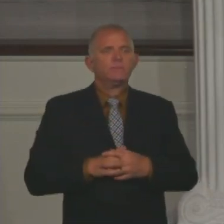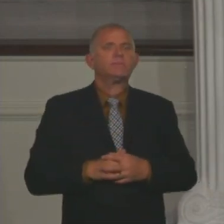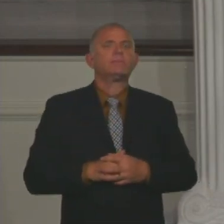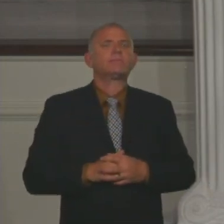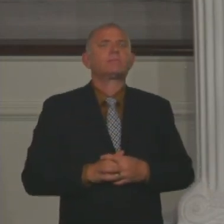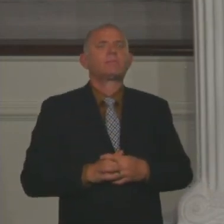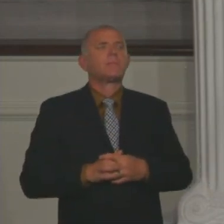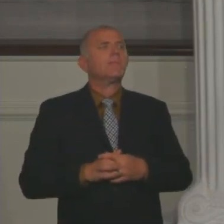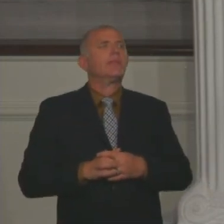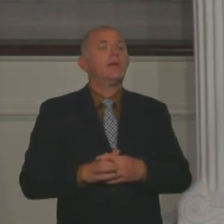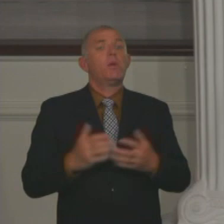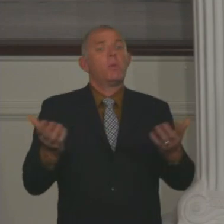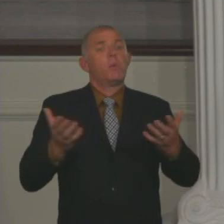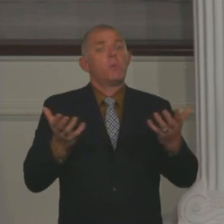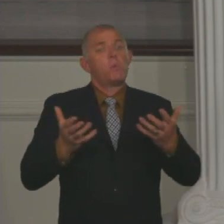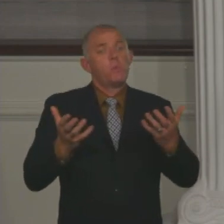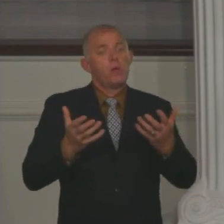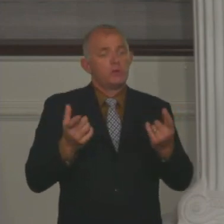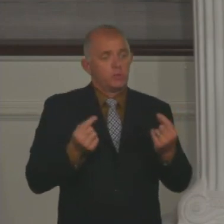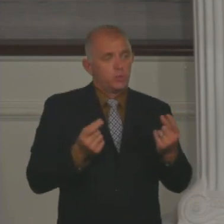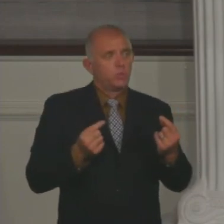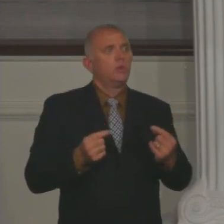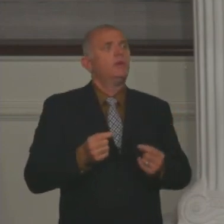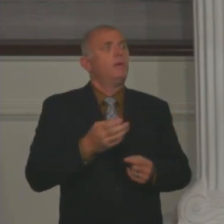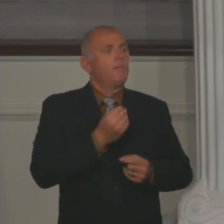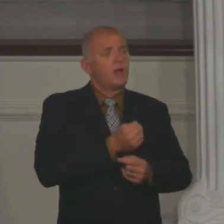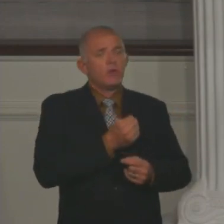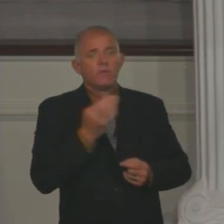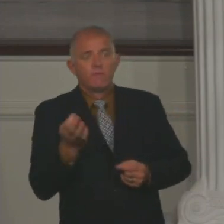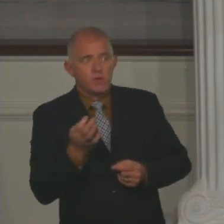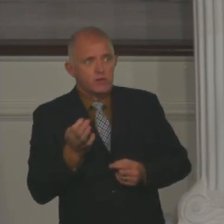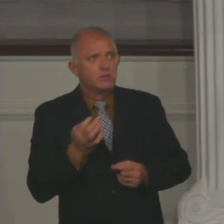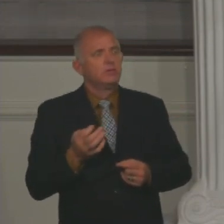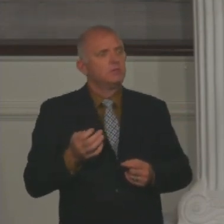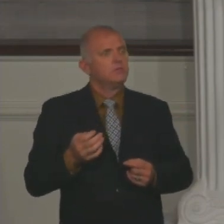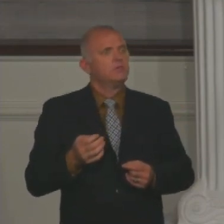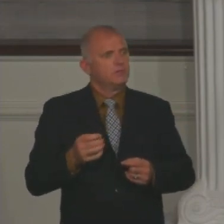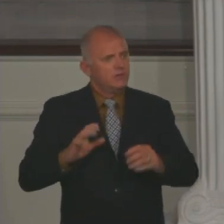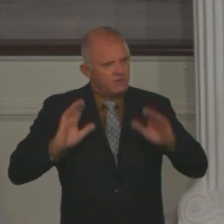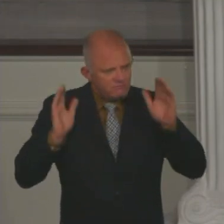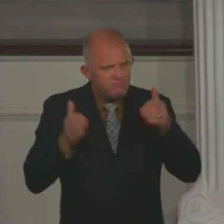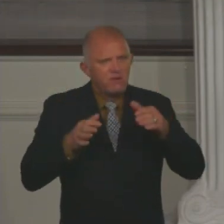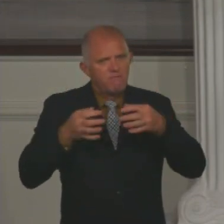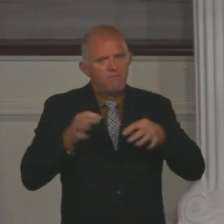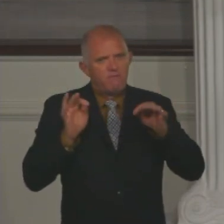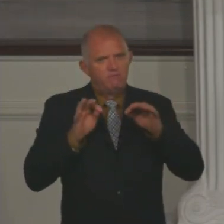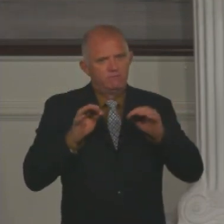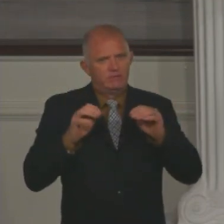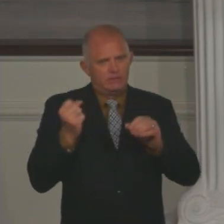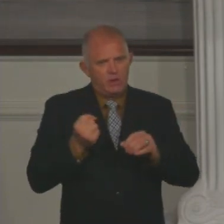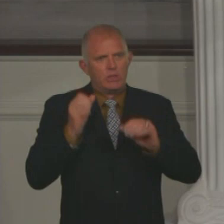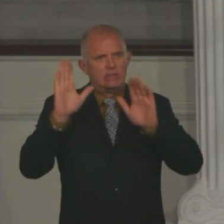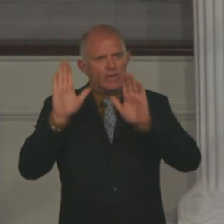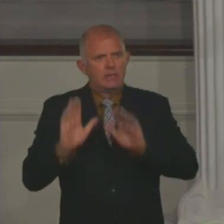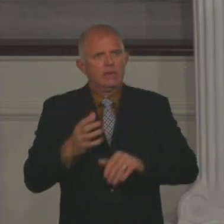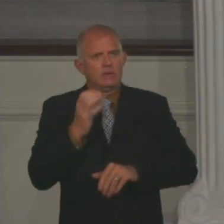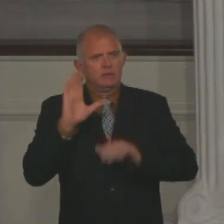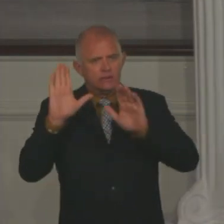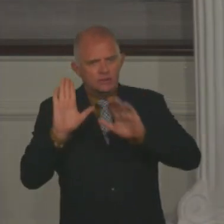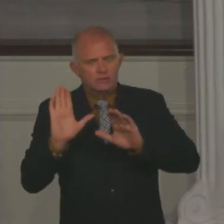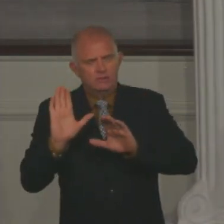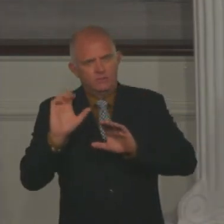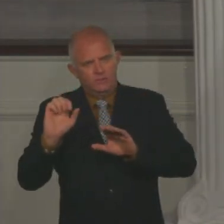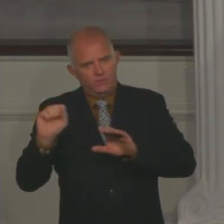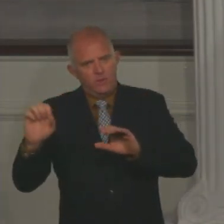strokes them is just not what they can do on Monday through Friday, but what they can do in a bus route, what they can do in a Sunday school class, what they can do through soul